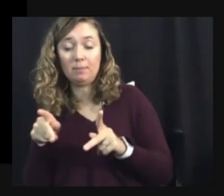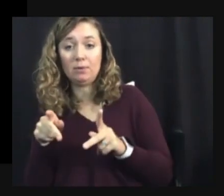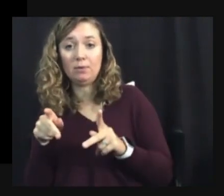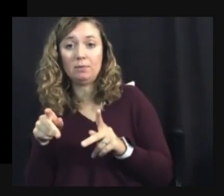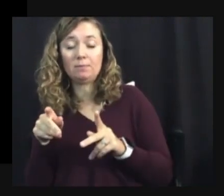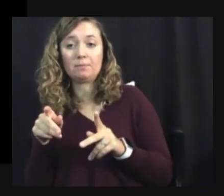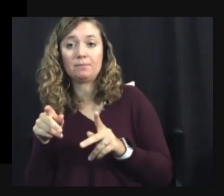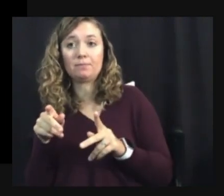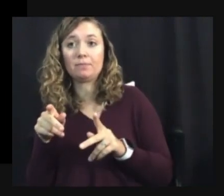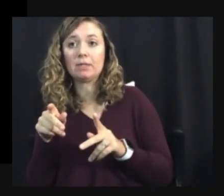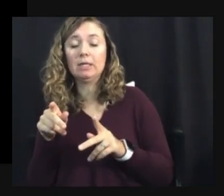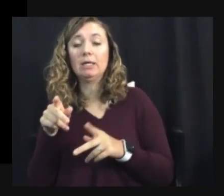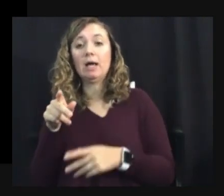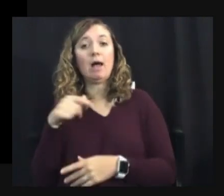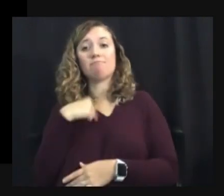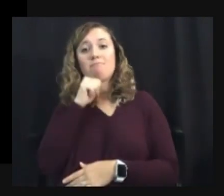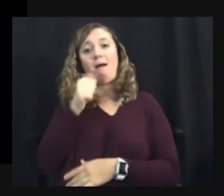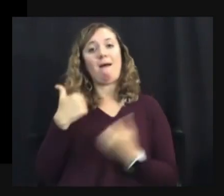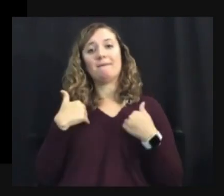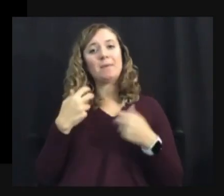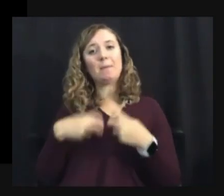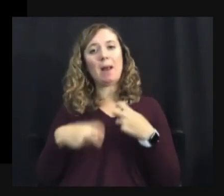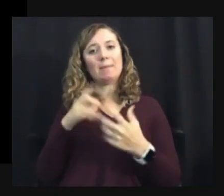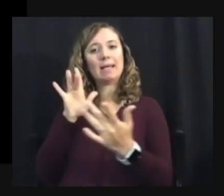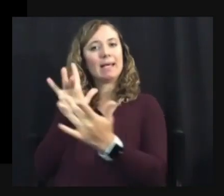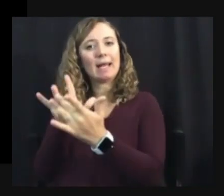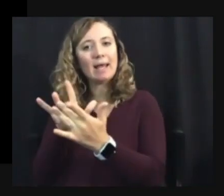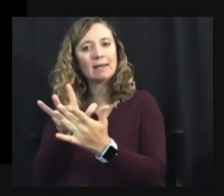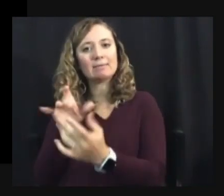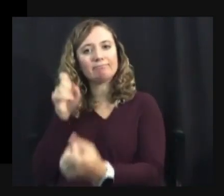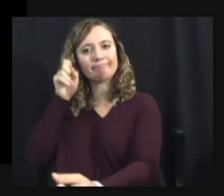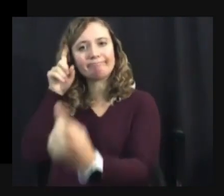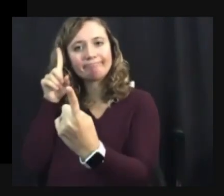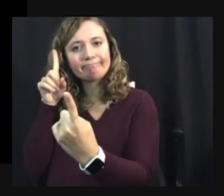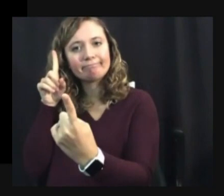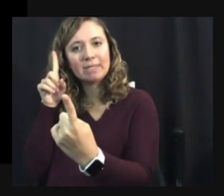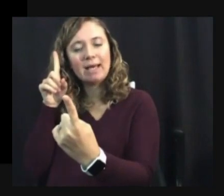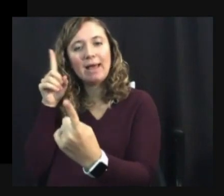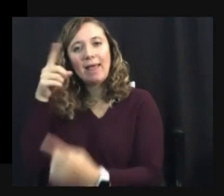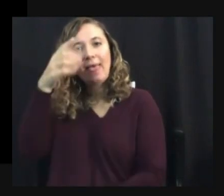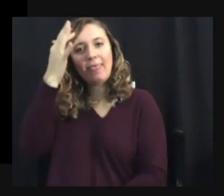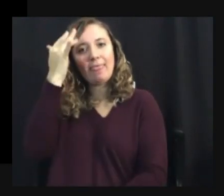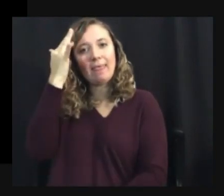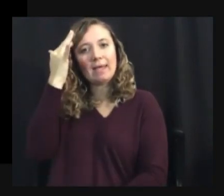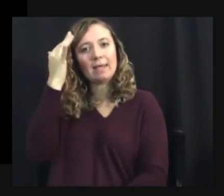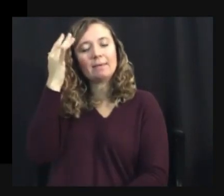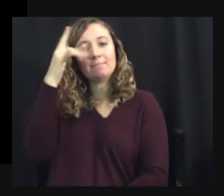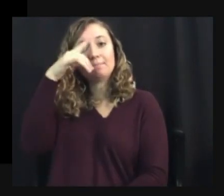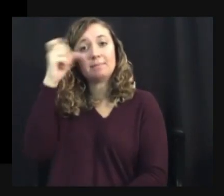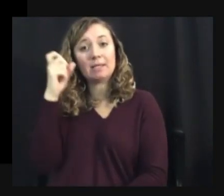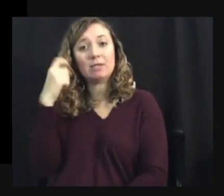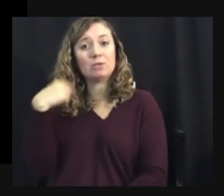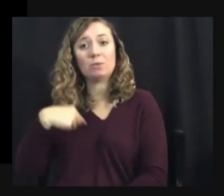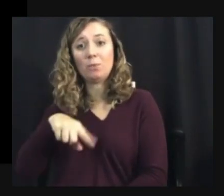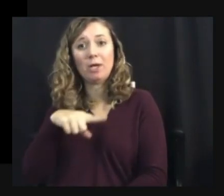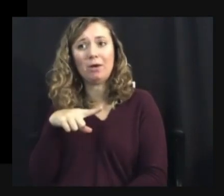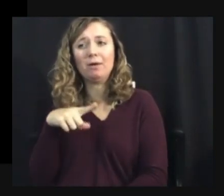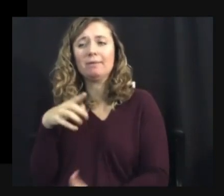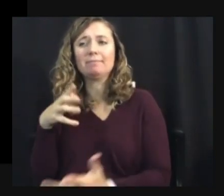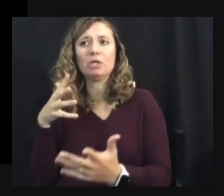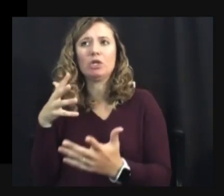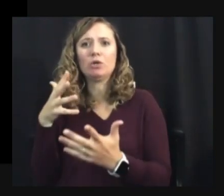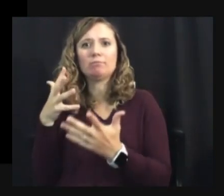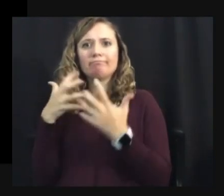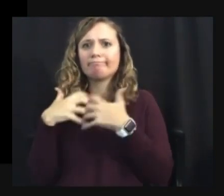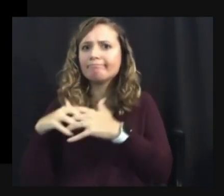have a problem to connect and to understand. I think it's because we're just in sync